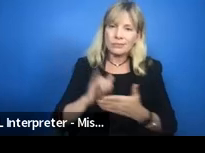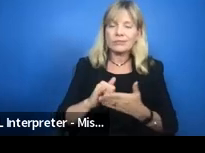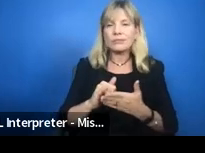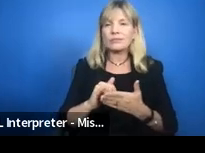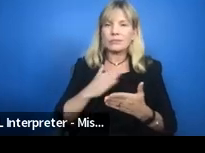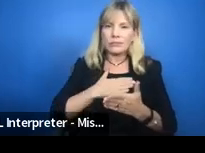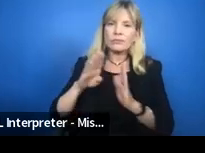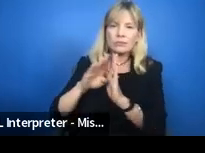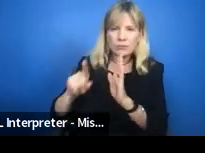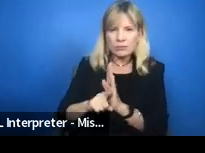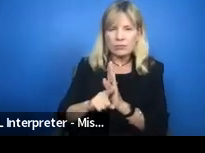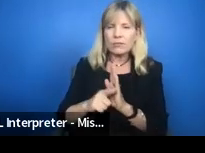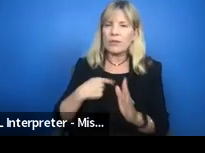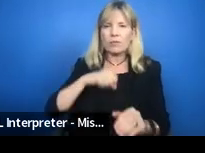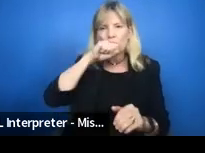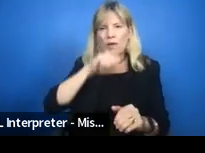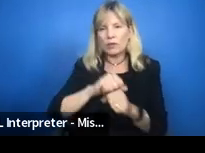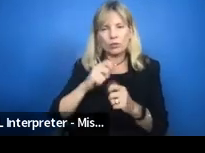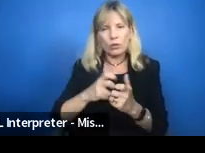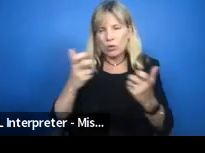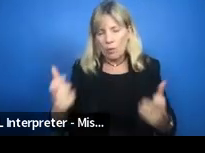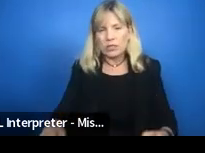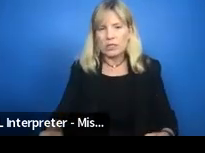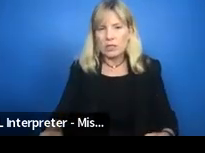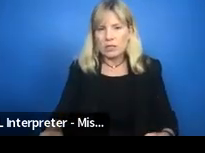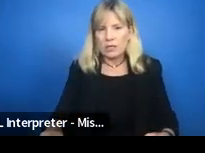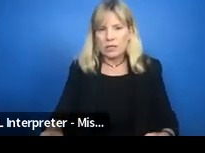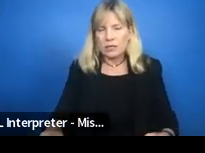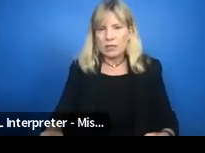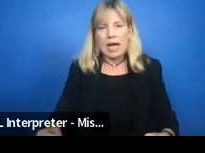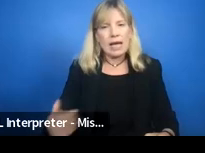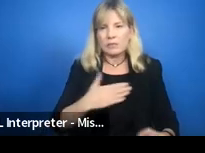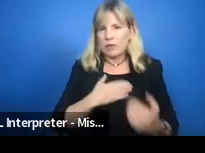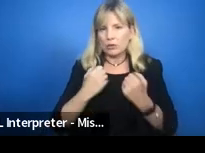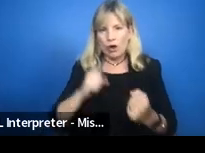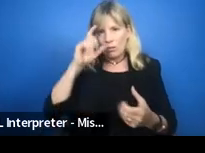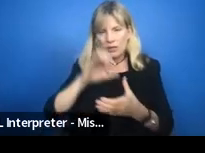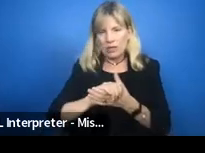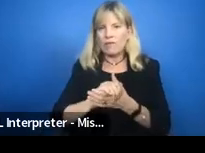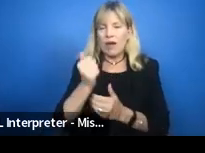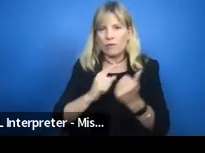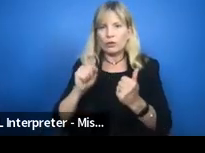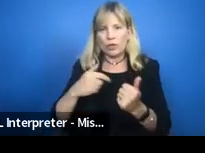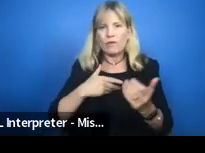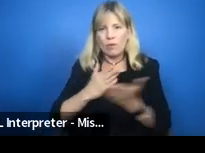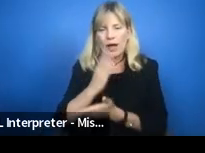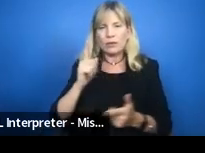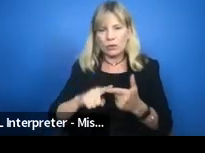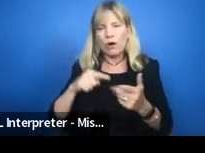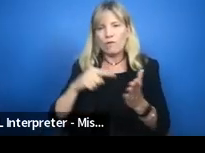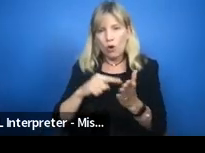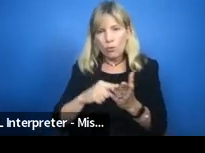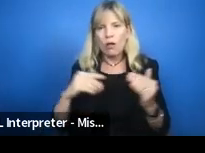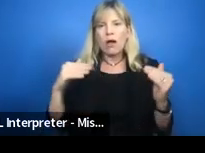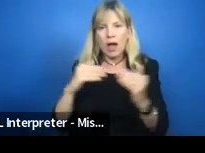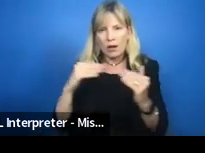coming from. I love this work dearly, and it's my firm belief that everyone should have the right to affordable, equitable,